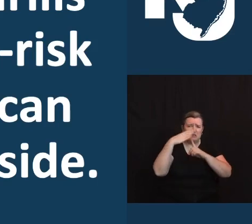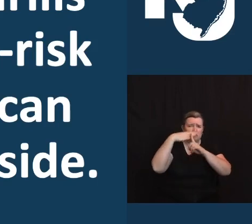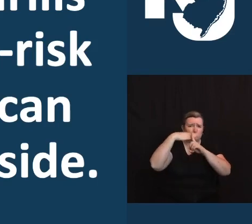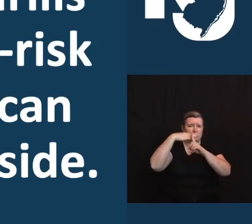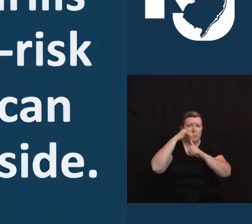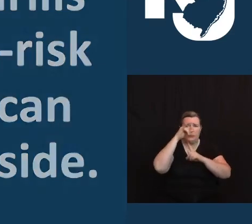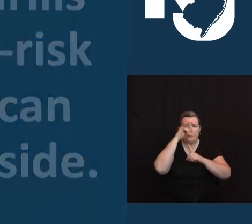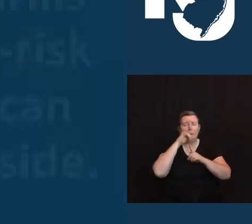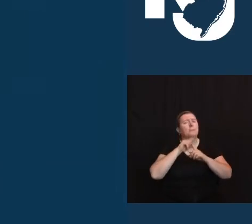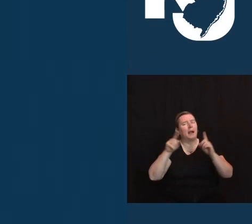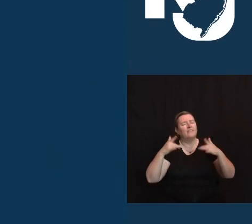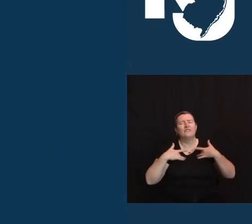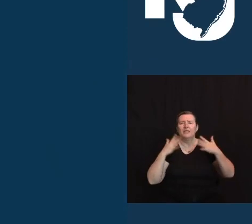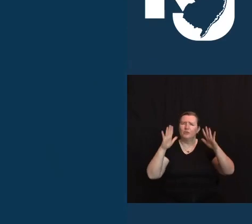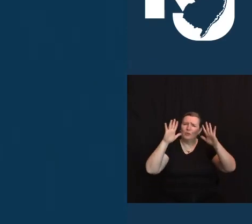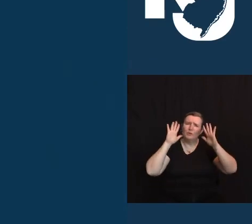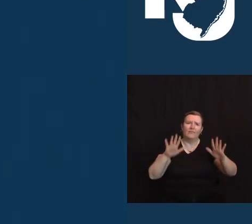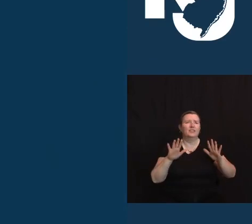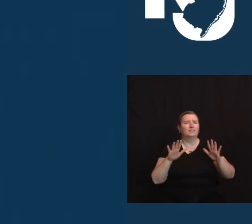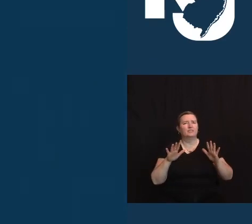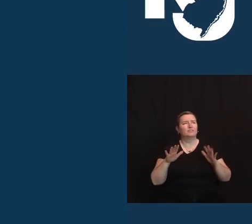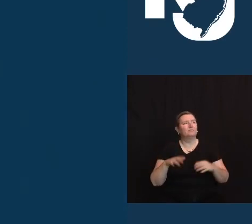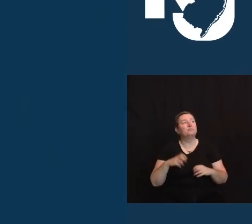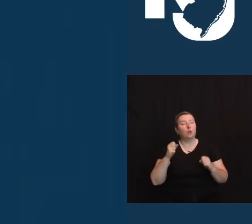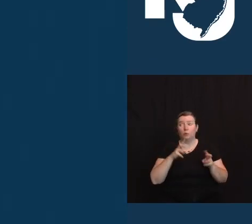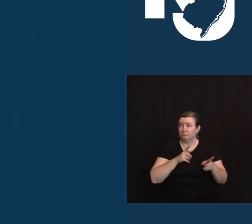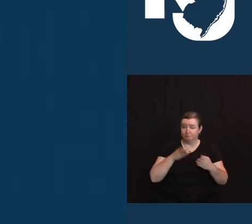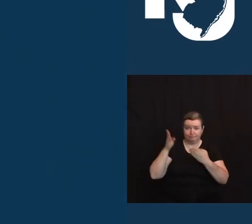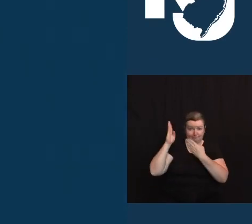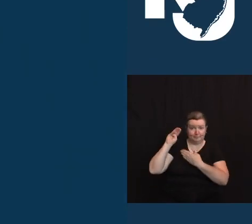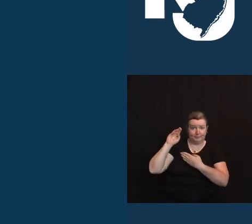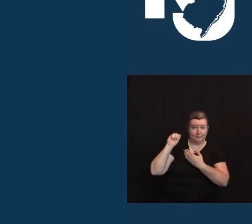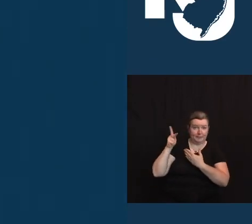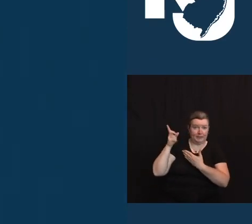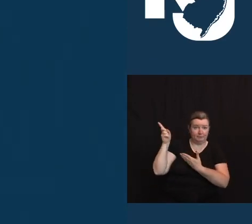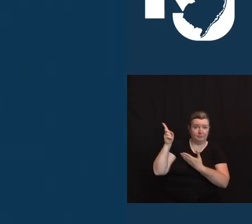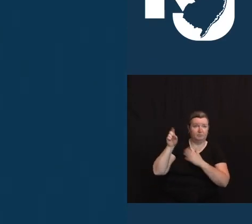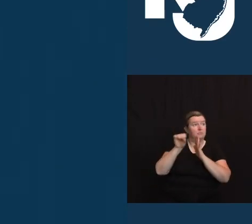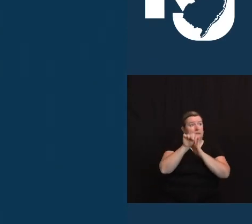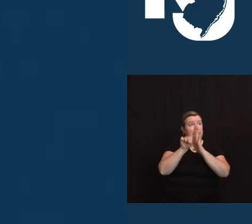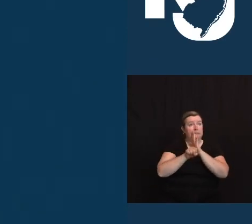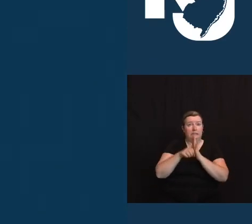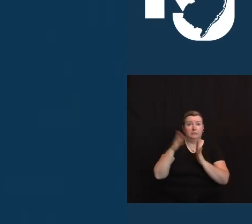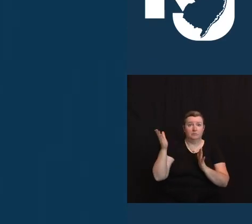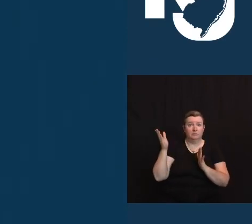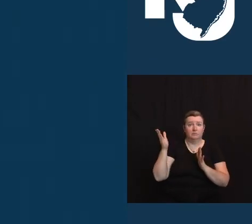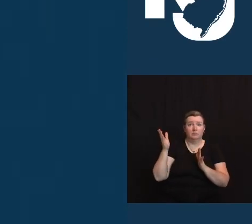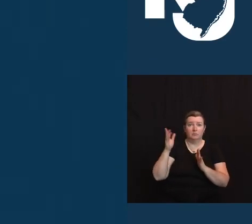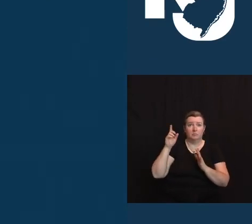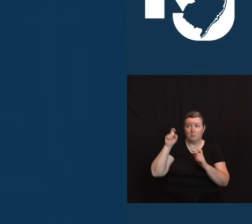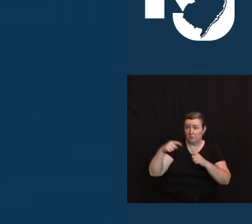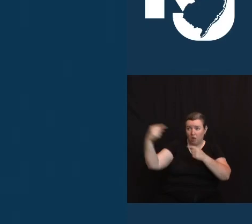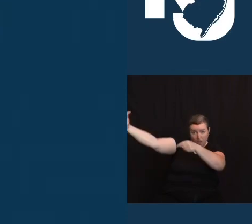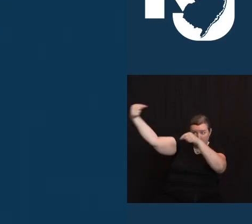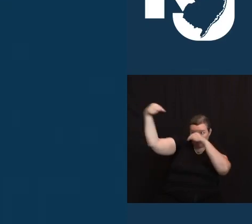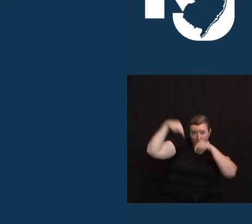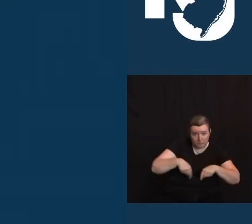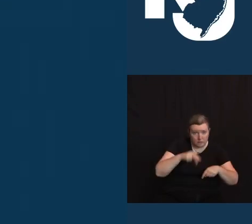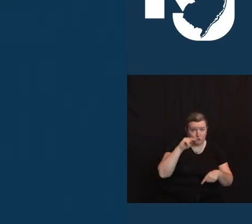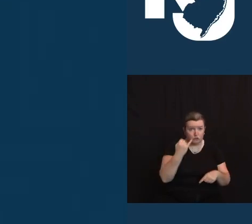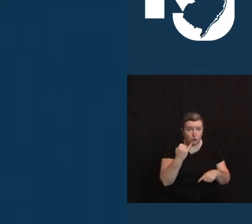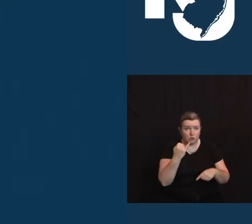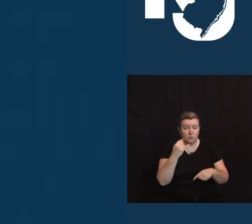next, switching gears, the list of states from which travelers to New Jersey are being advised to observe a 14-day self-quarantine